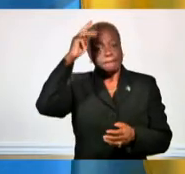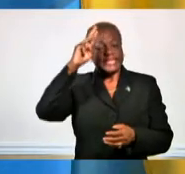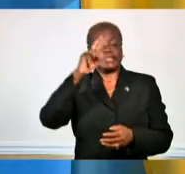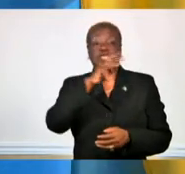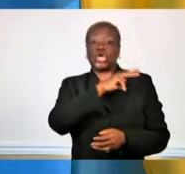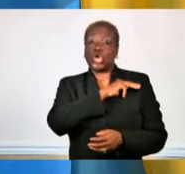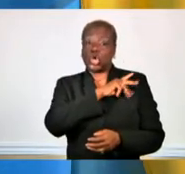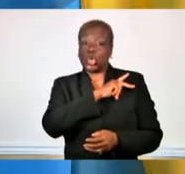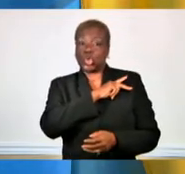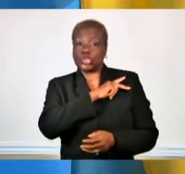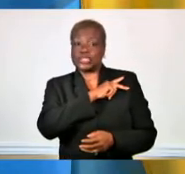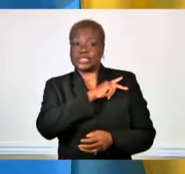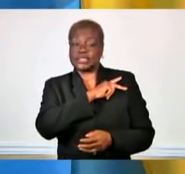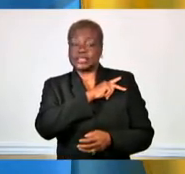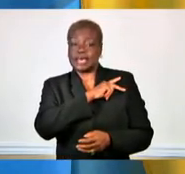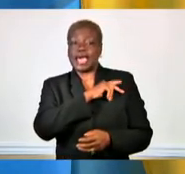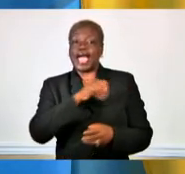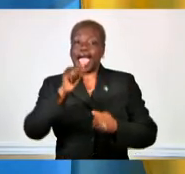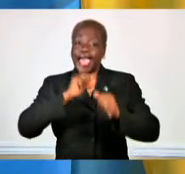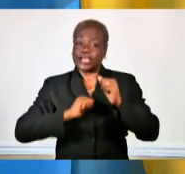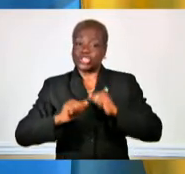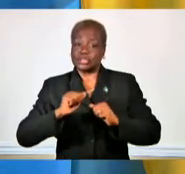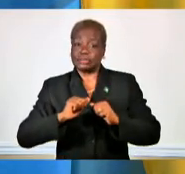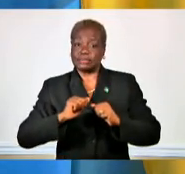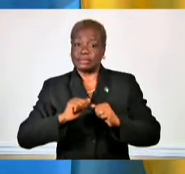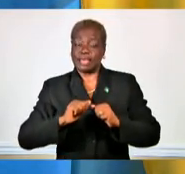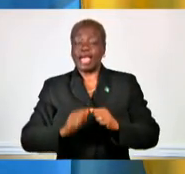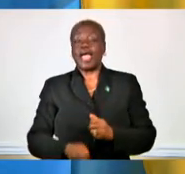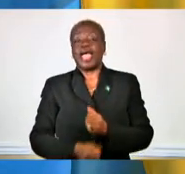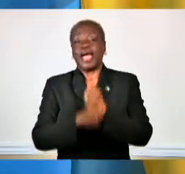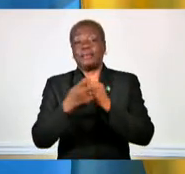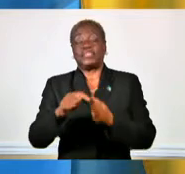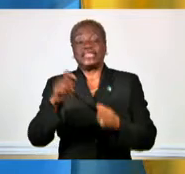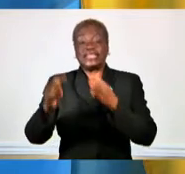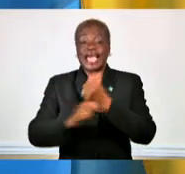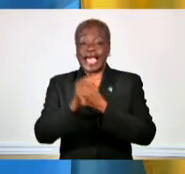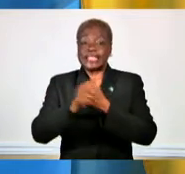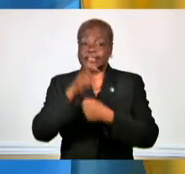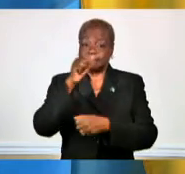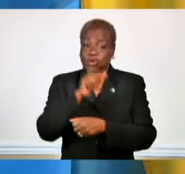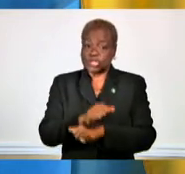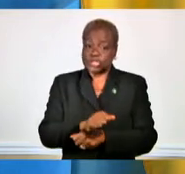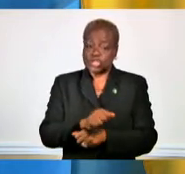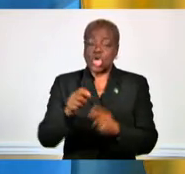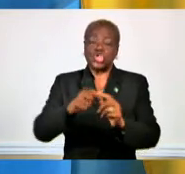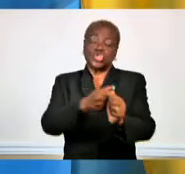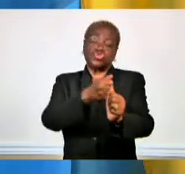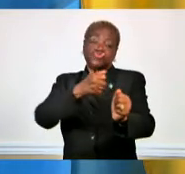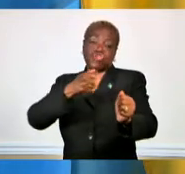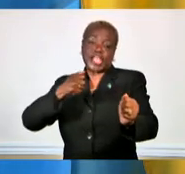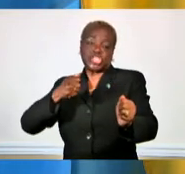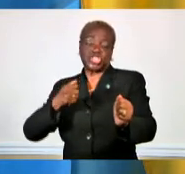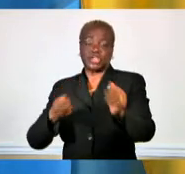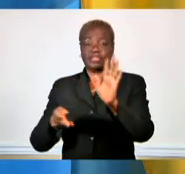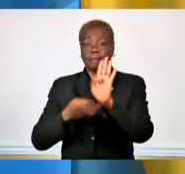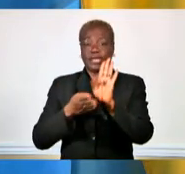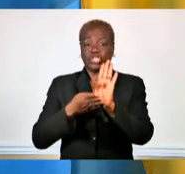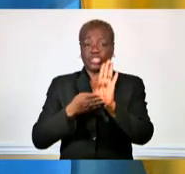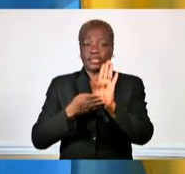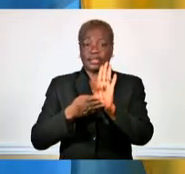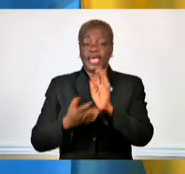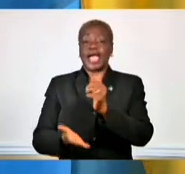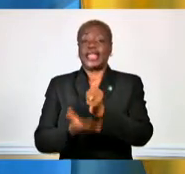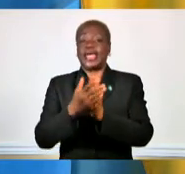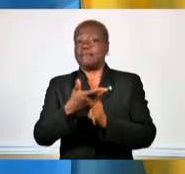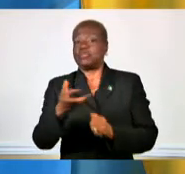Knowles's noble action enables the task force to stretch the budget and help those